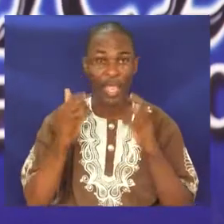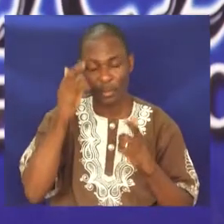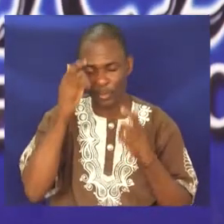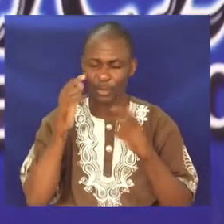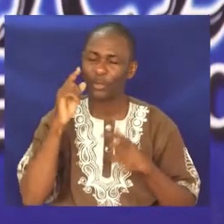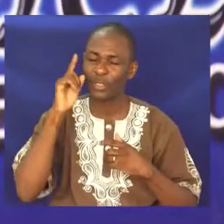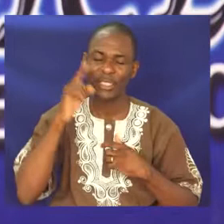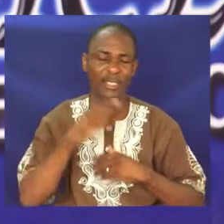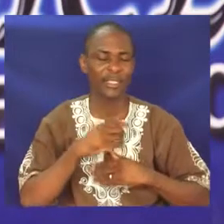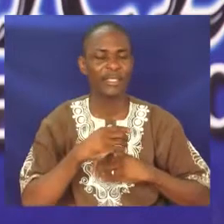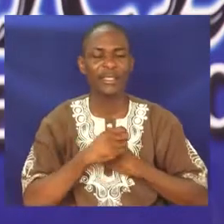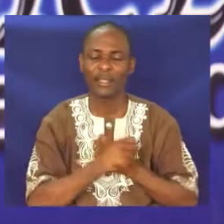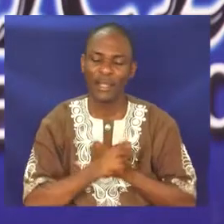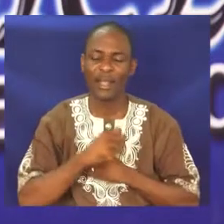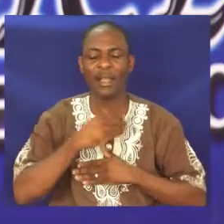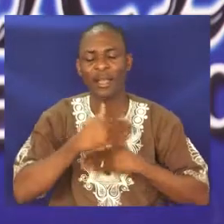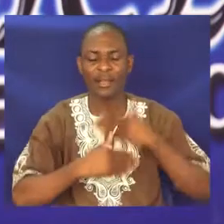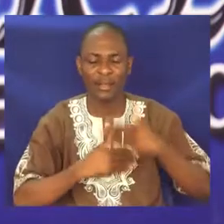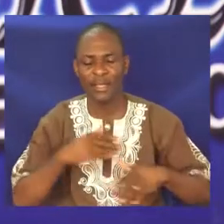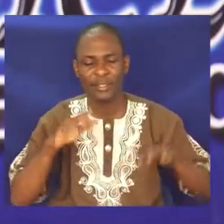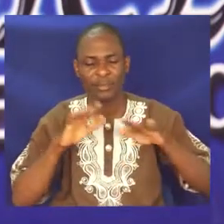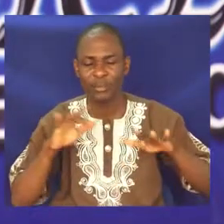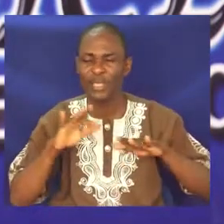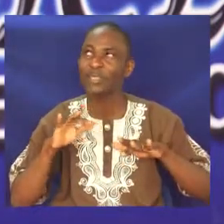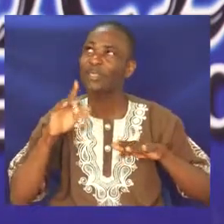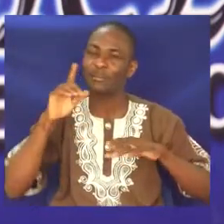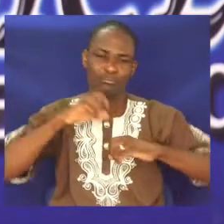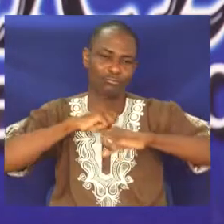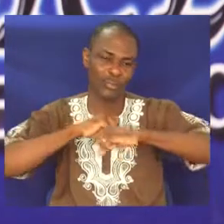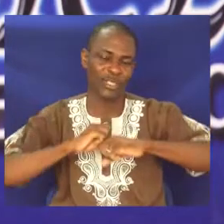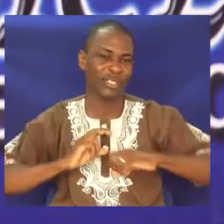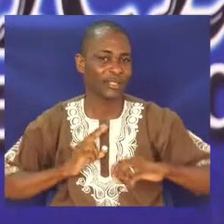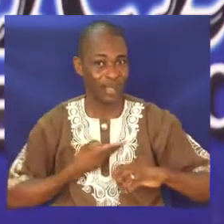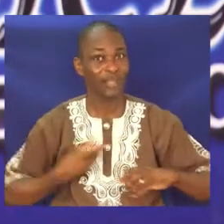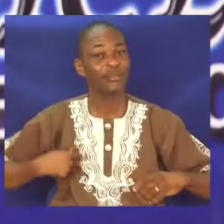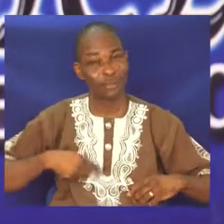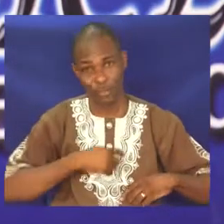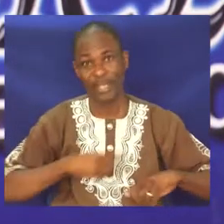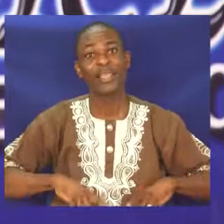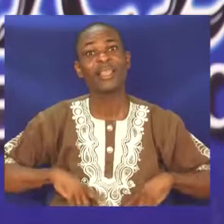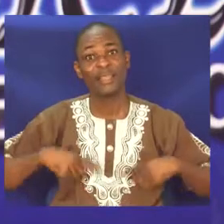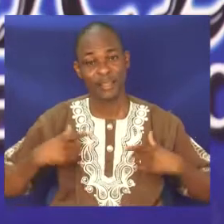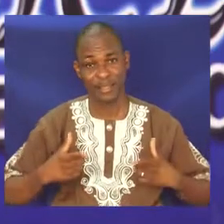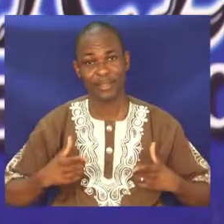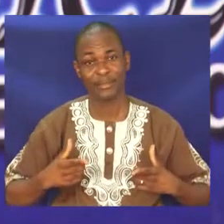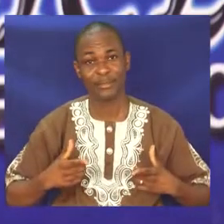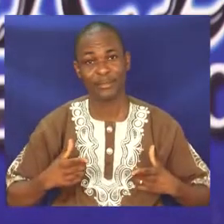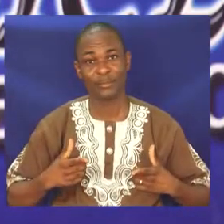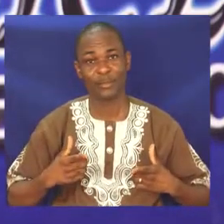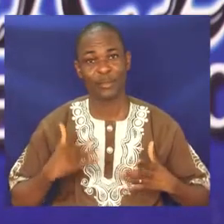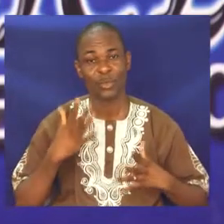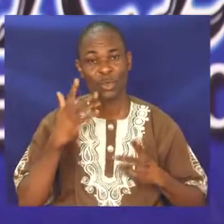adom. Ene ne humo bra ode ahweye enso. Ama ye da so kan akra ate ase fo ho. Enam